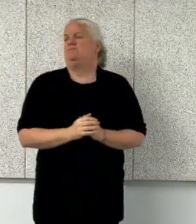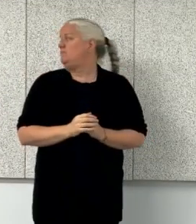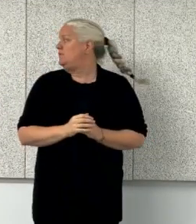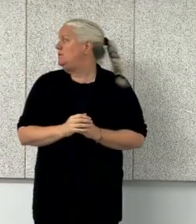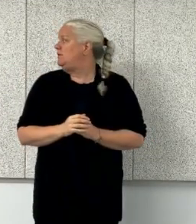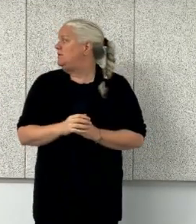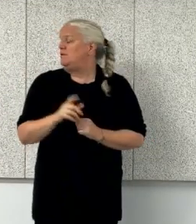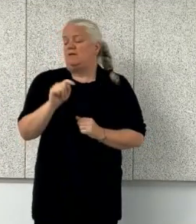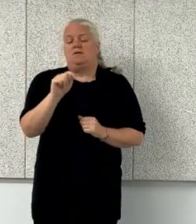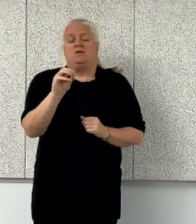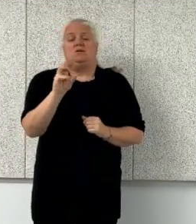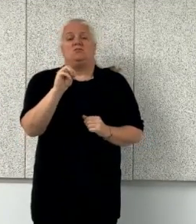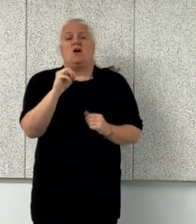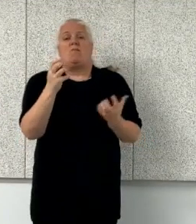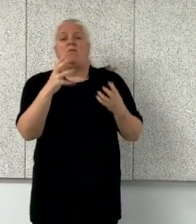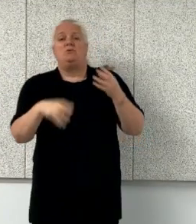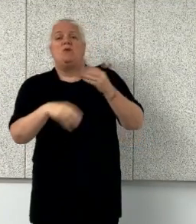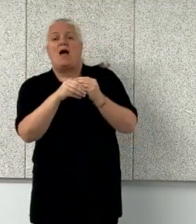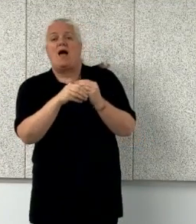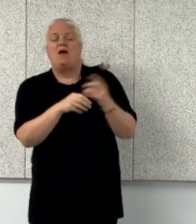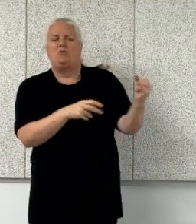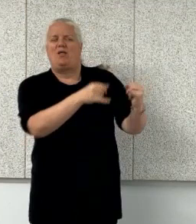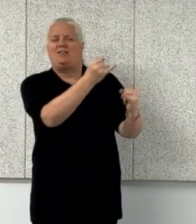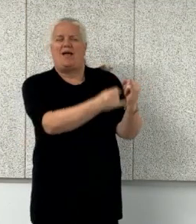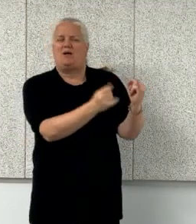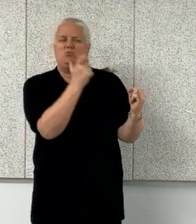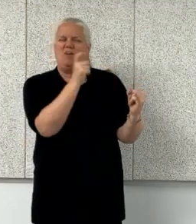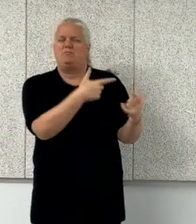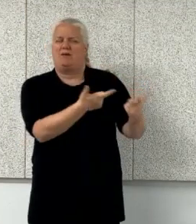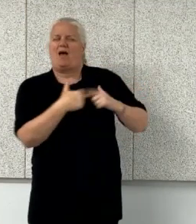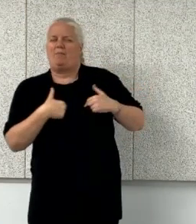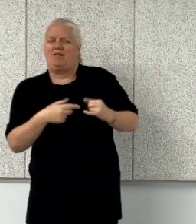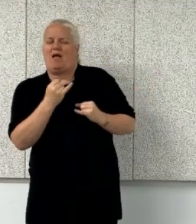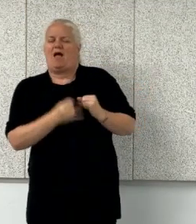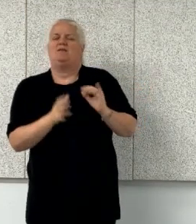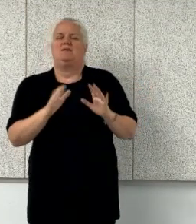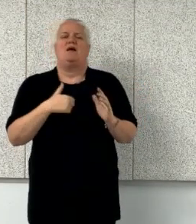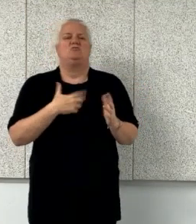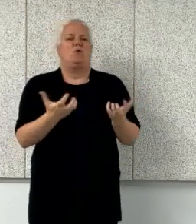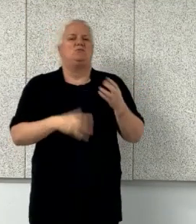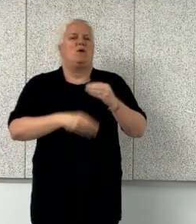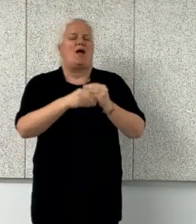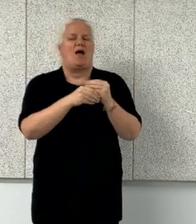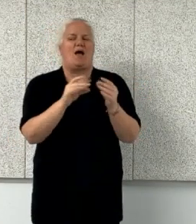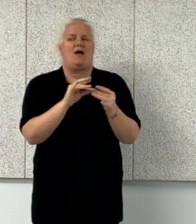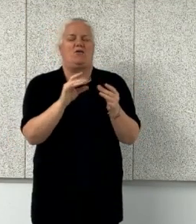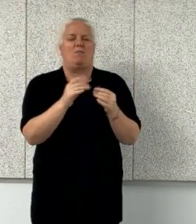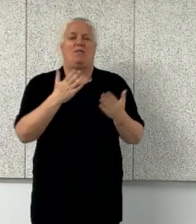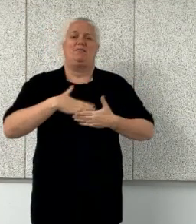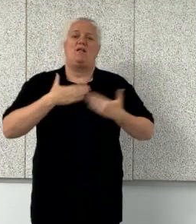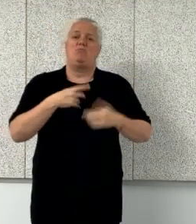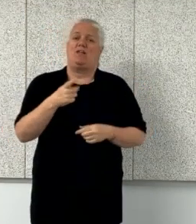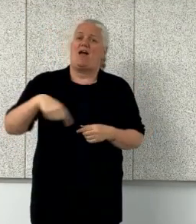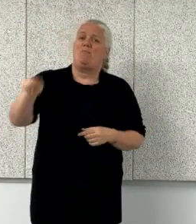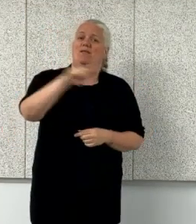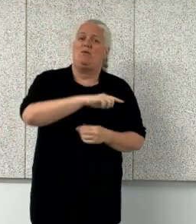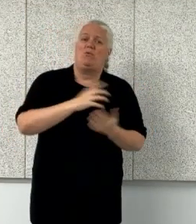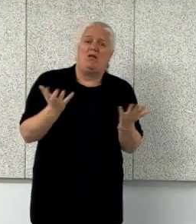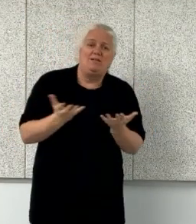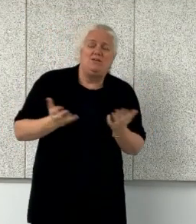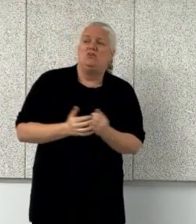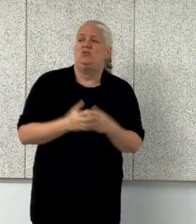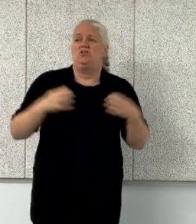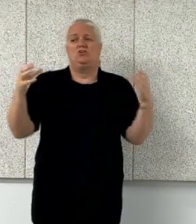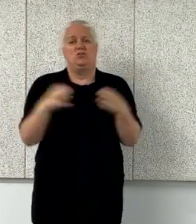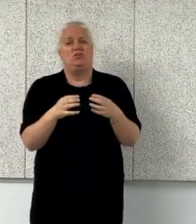say, I don't always have to have the last word for the record. But I do want to say, like I'm really glad we're all here. I'm really glad. What gives me optimism